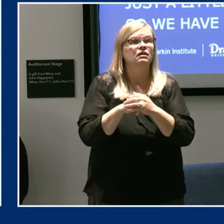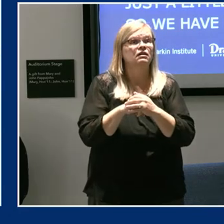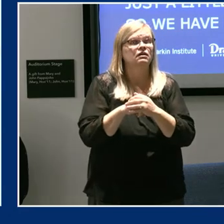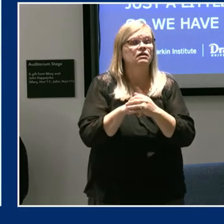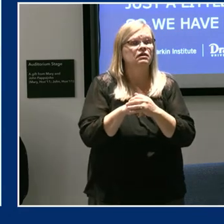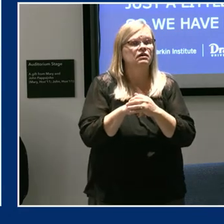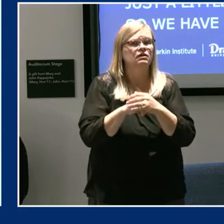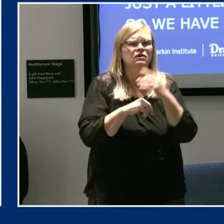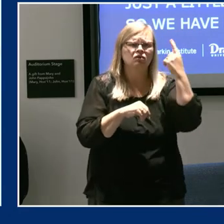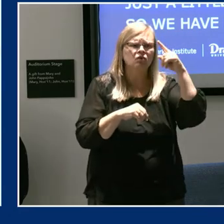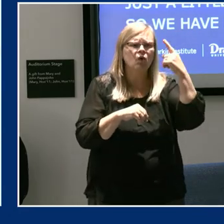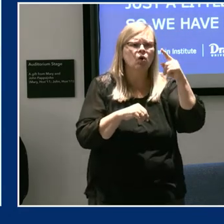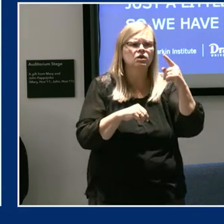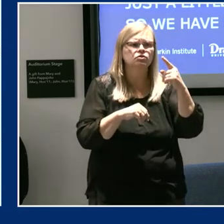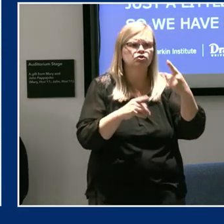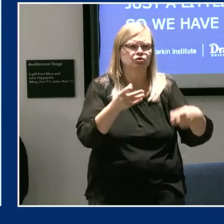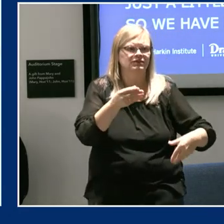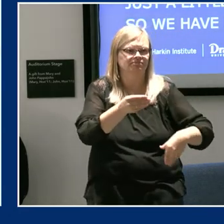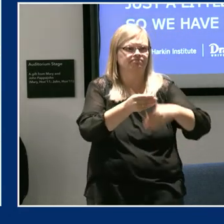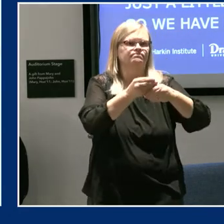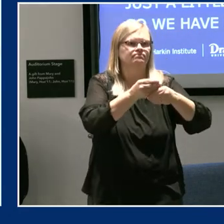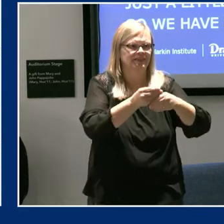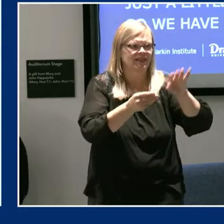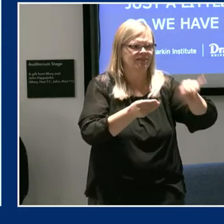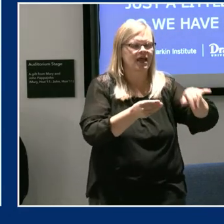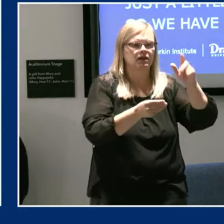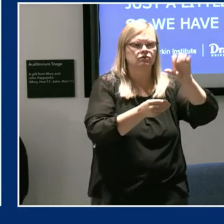to supplement that income.